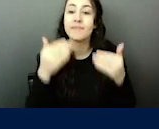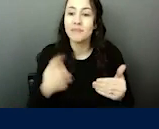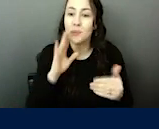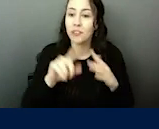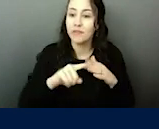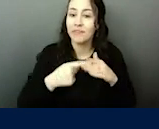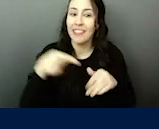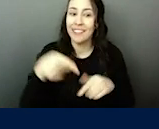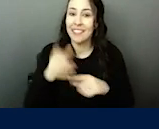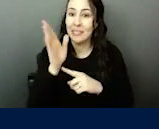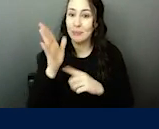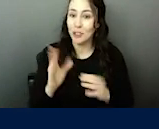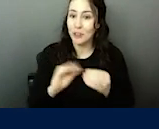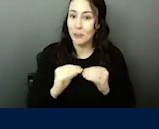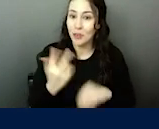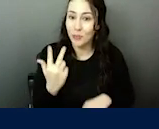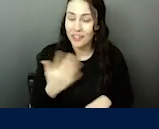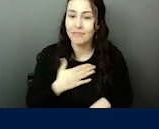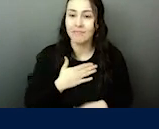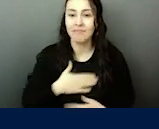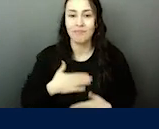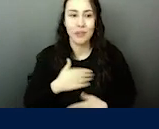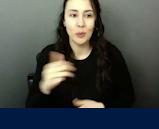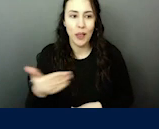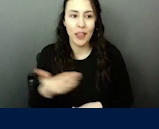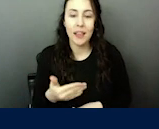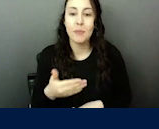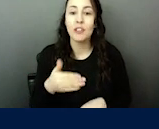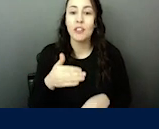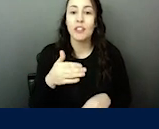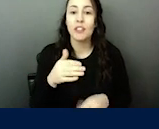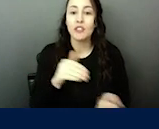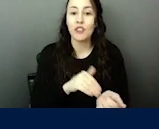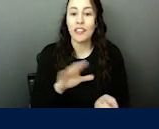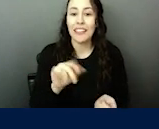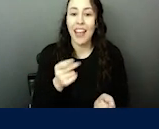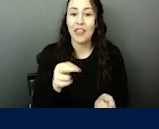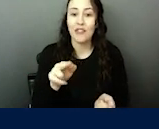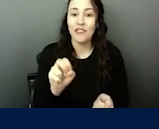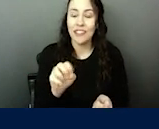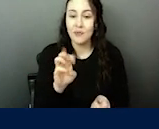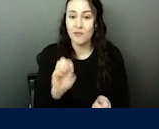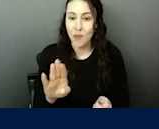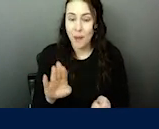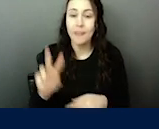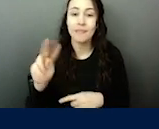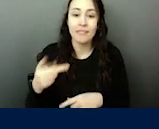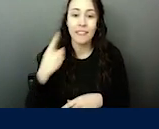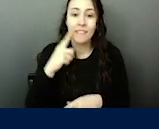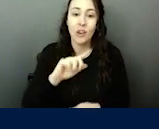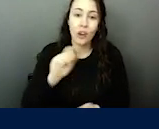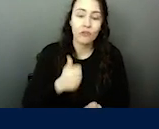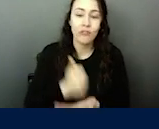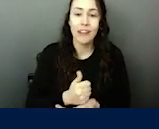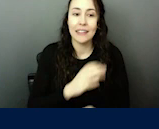agenda. It's my pleasure to welcome Dr. Catherine Webb, Vice President for Accrediting Commission for Community and